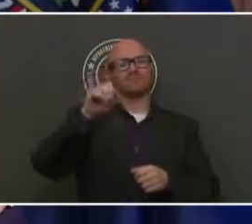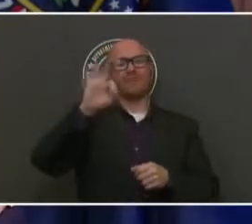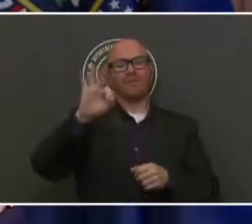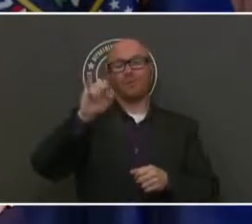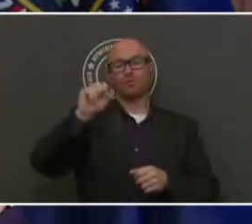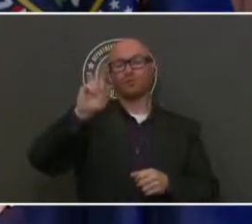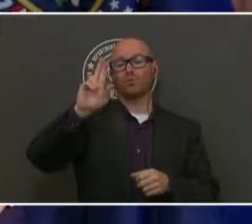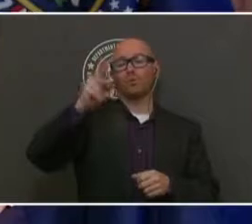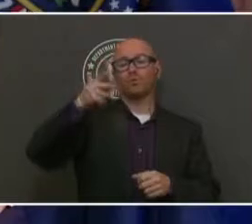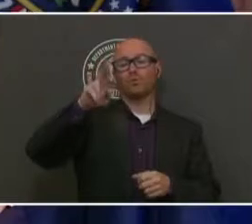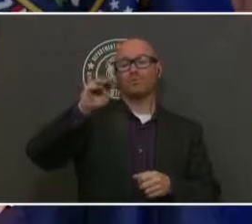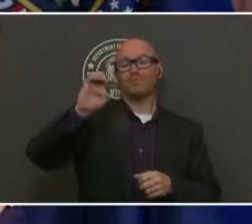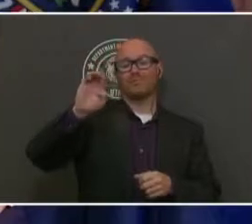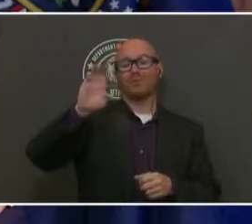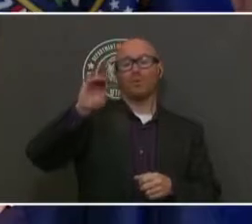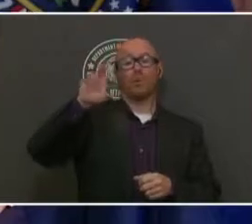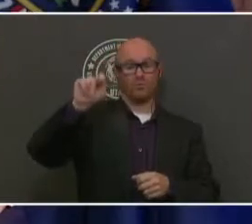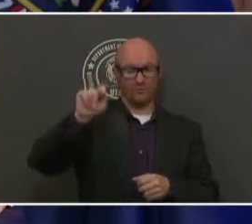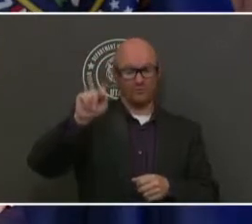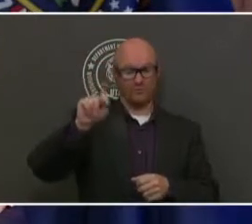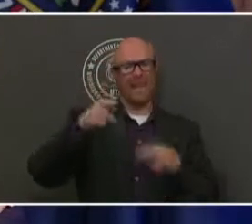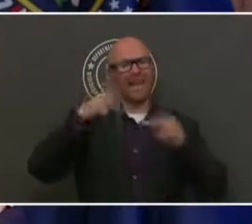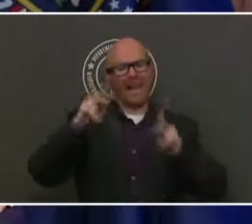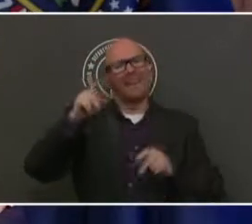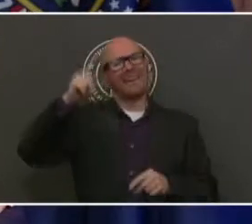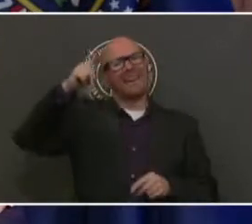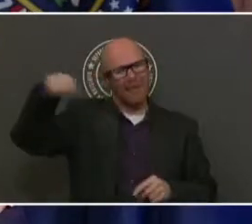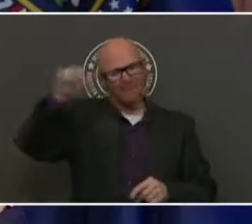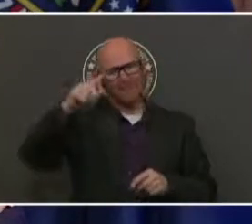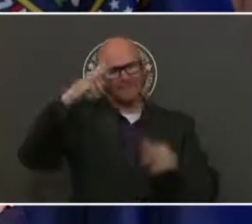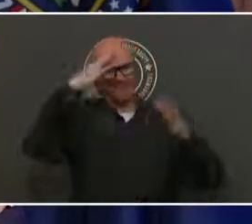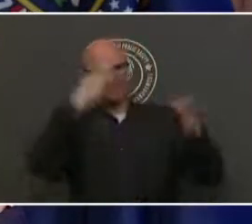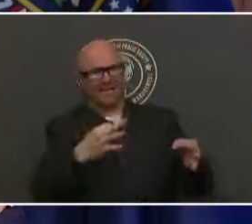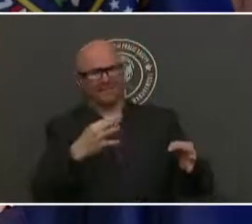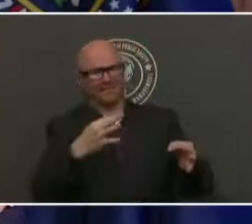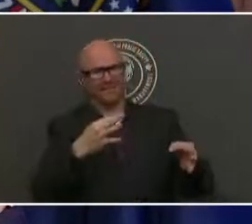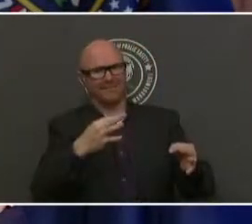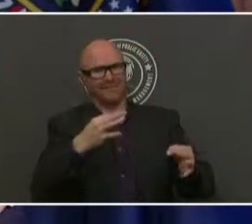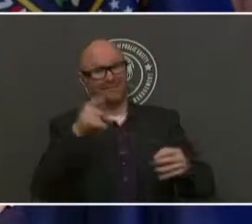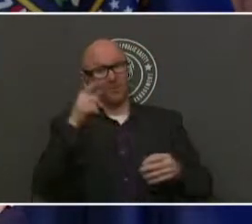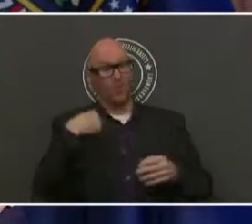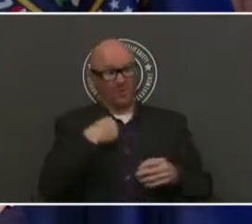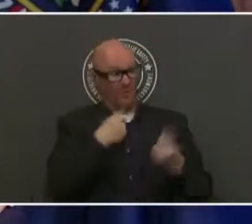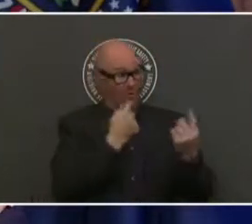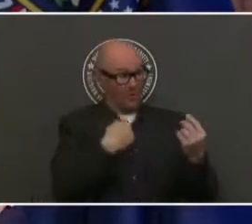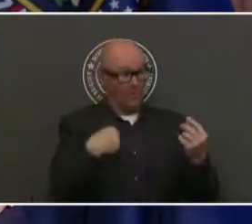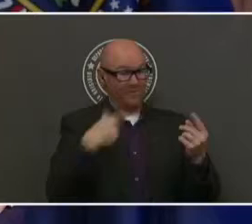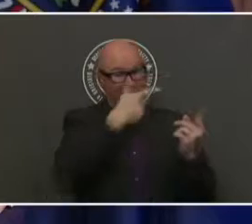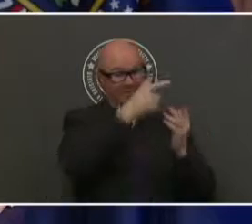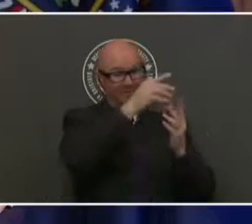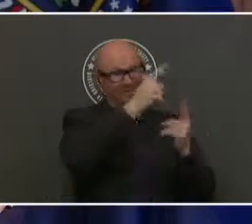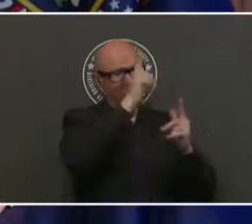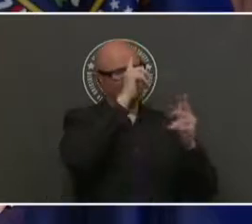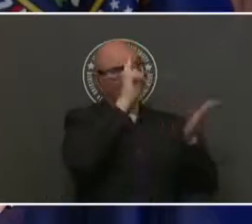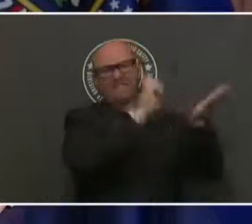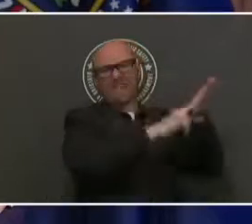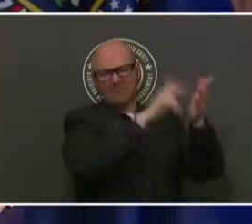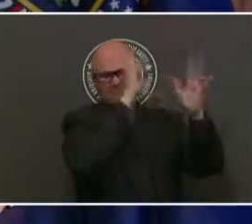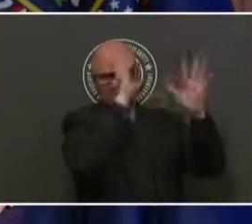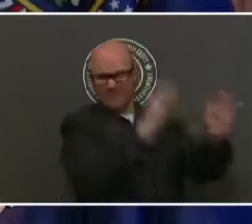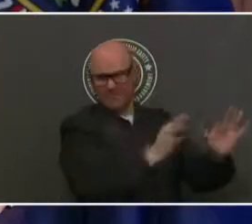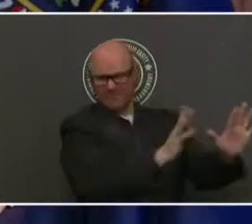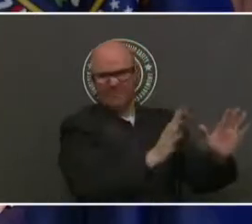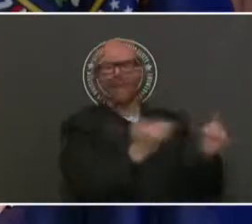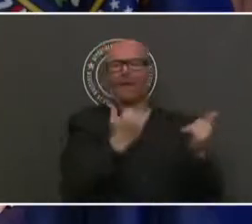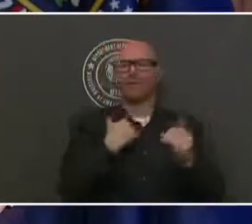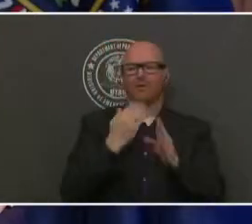and to give them an option to weigh in and help us decide once and for all: are we going to have the